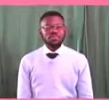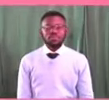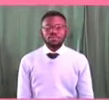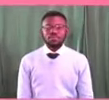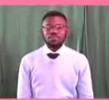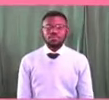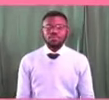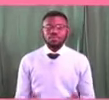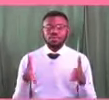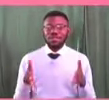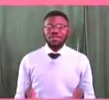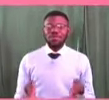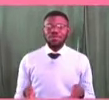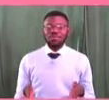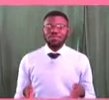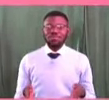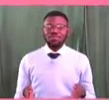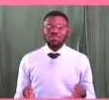I now